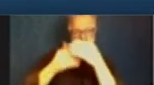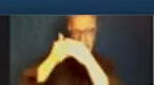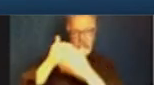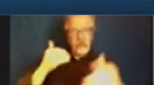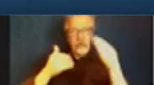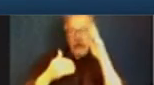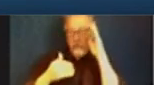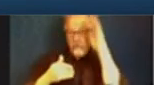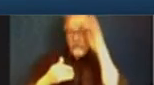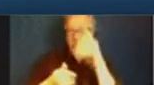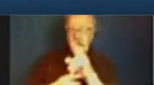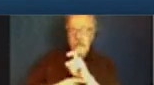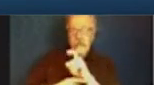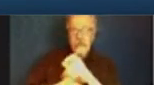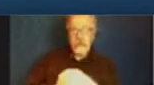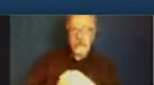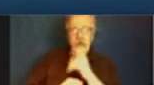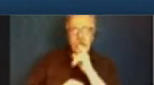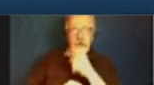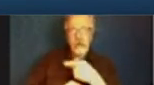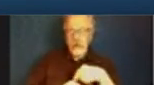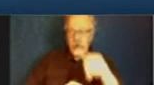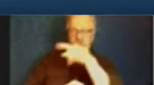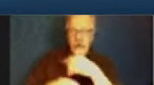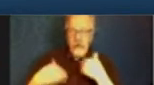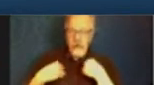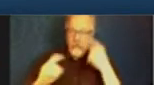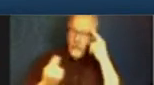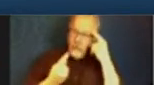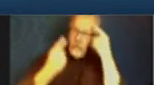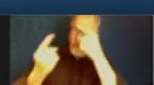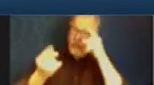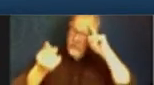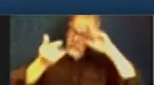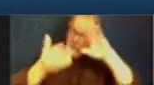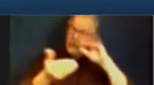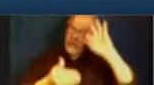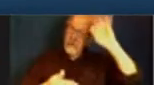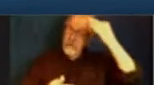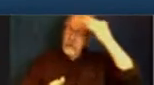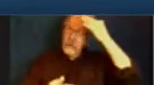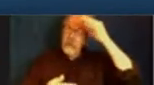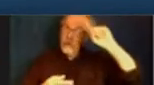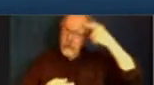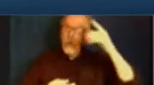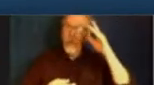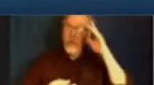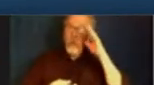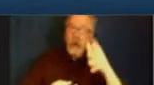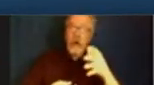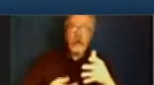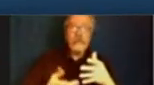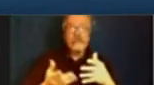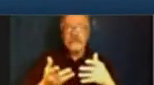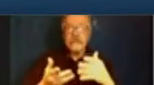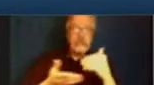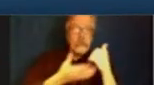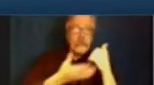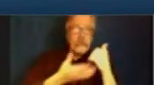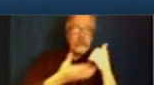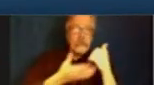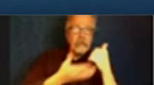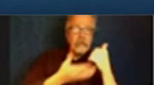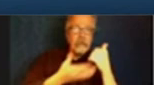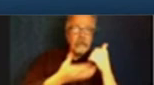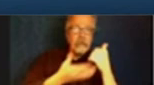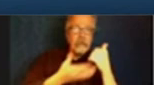in this. And are you expecting that the federal government will help supplement the state portion? But are you going to